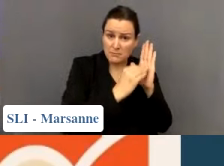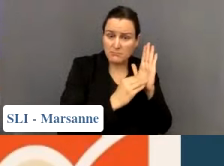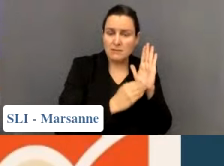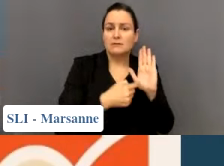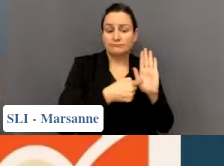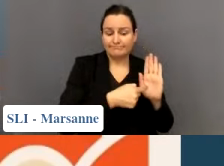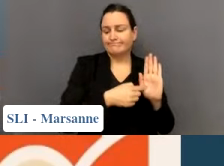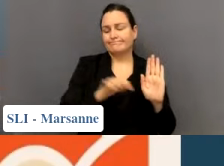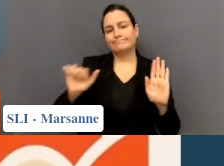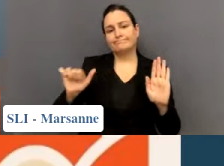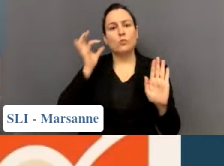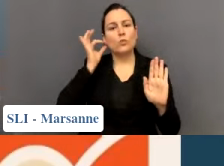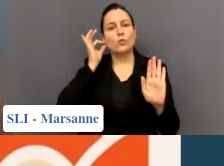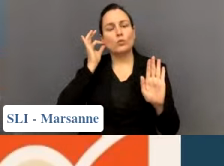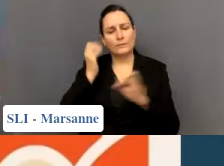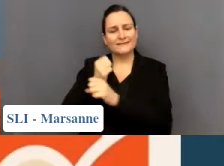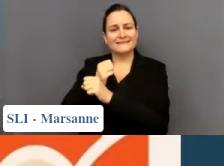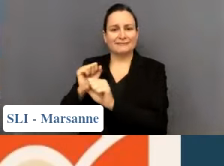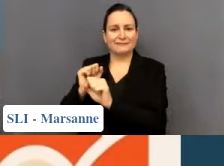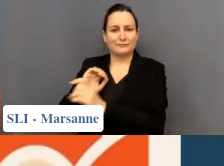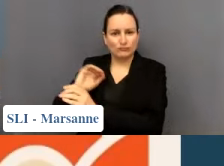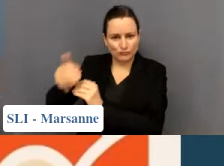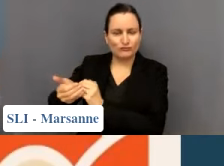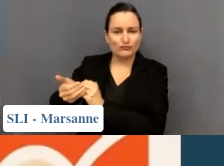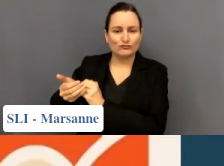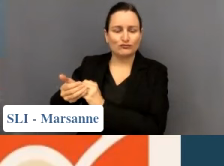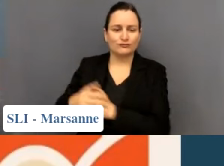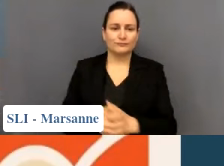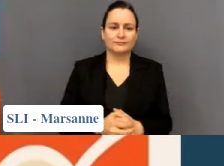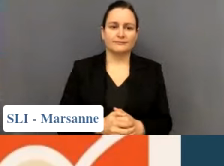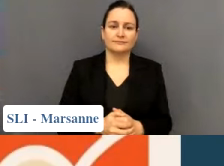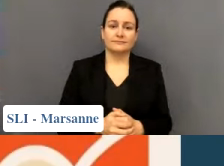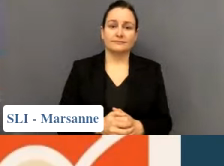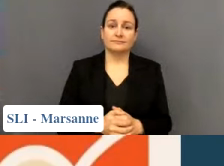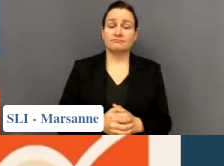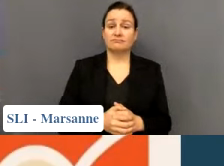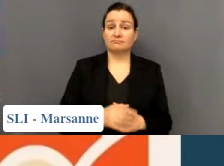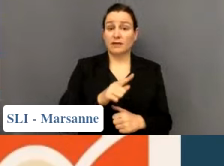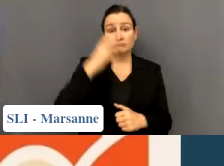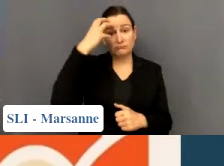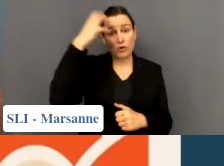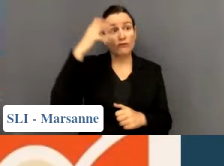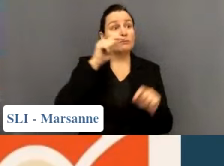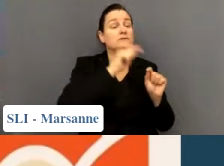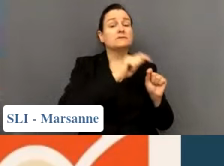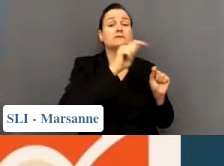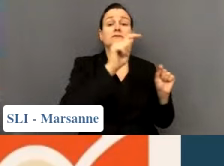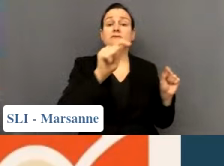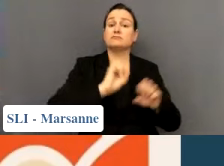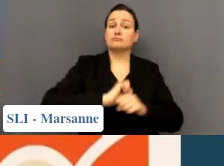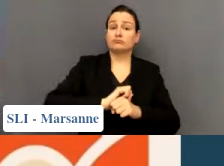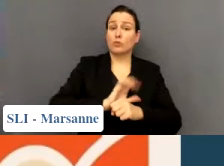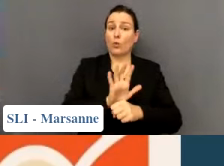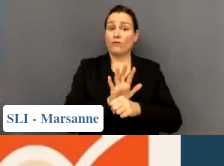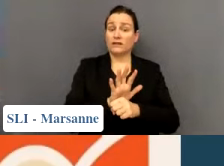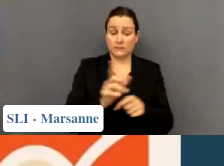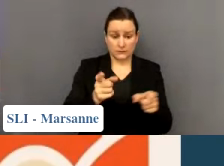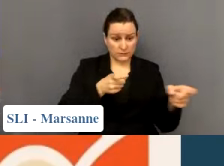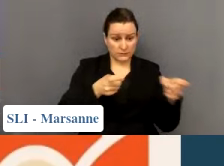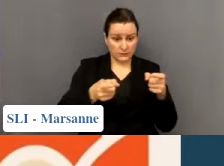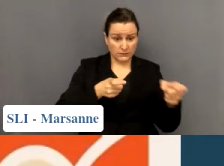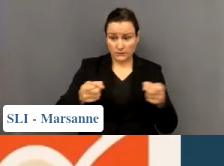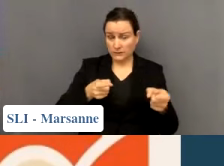While the pandemic created catastrophic grief, government responses to COVID-19 provided a unique opportunity to